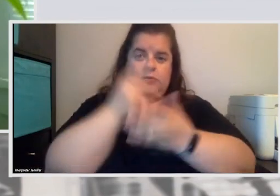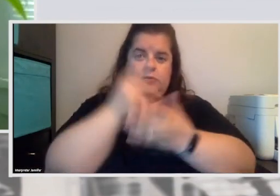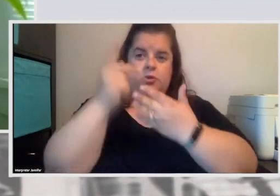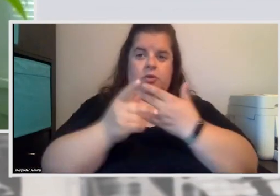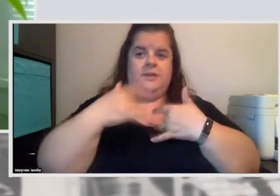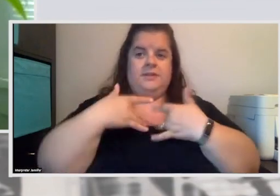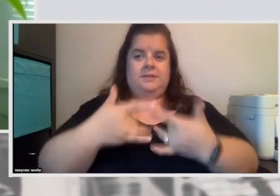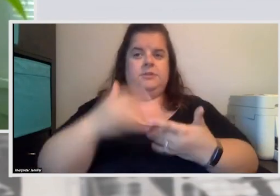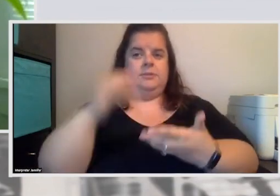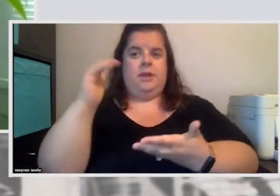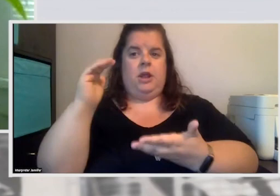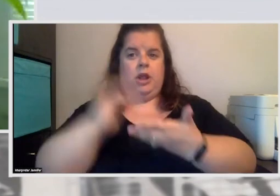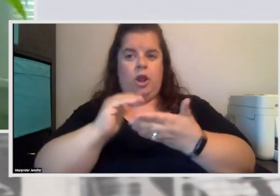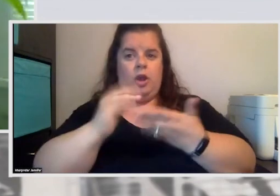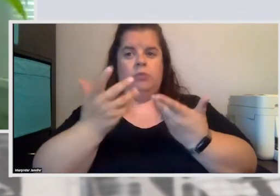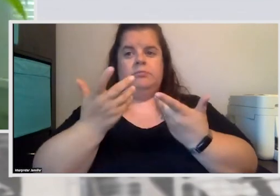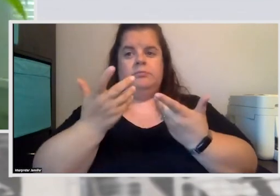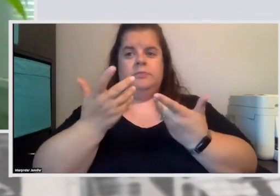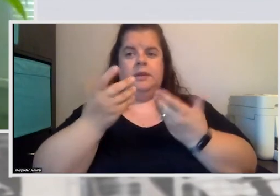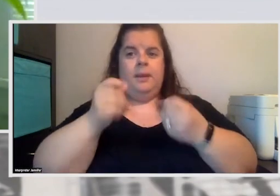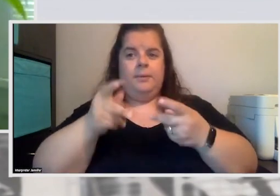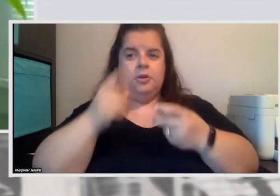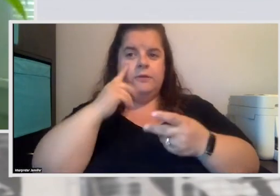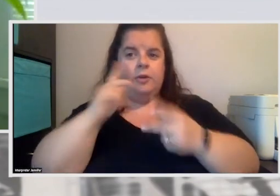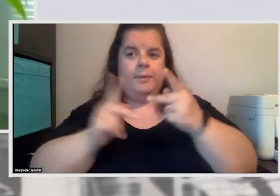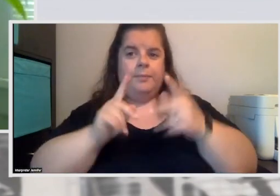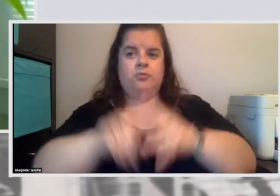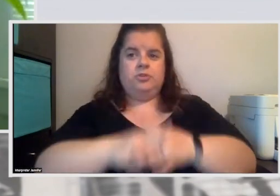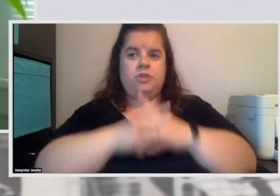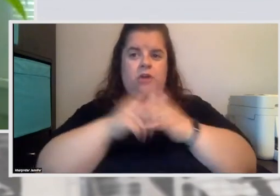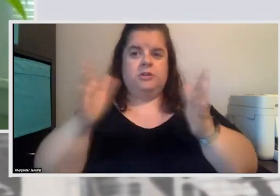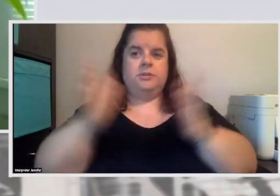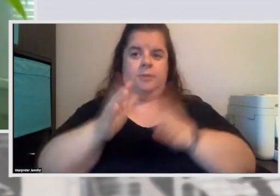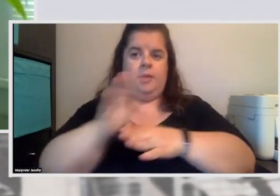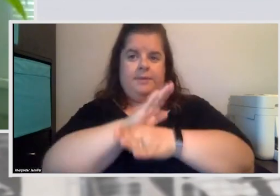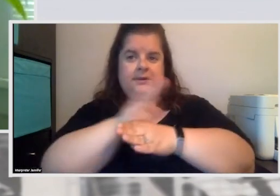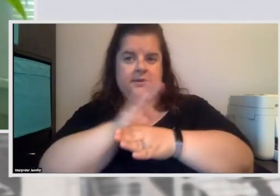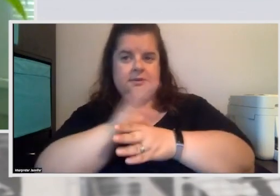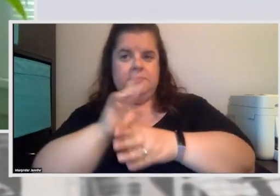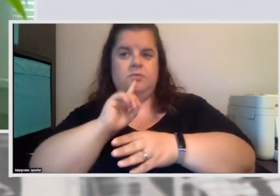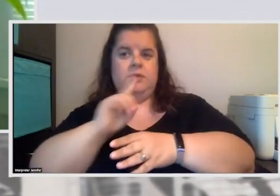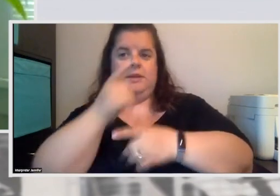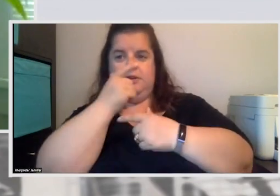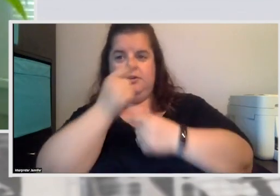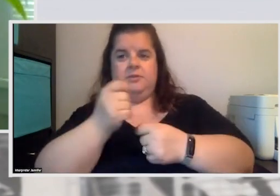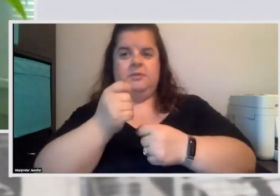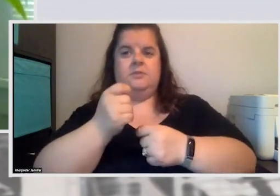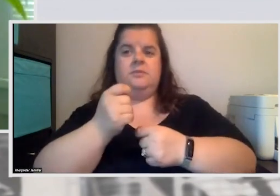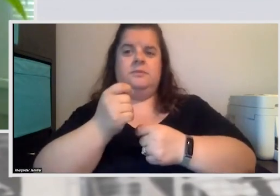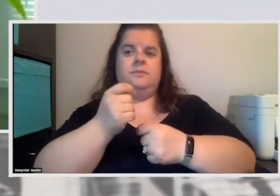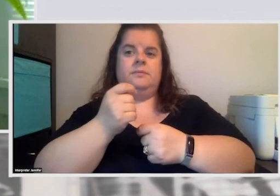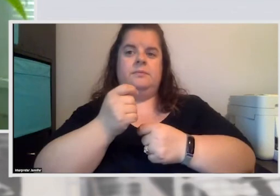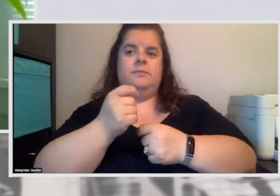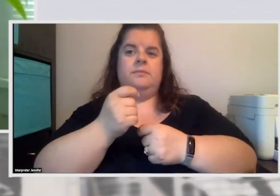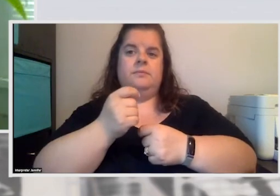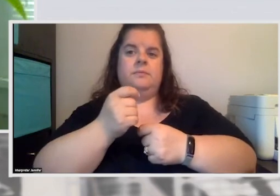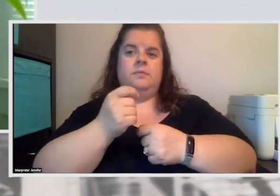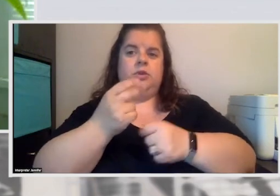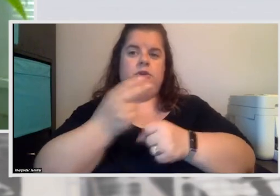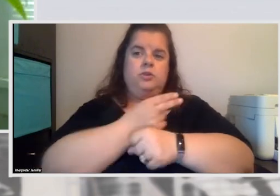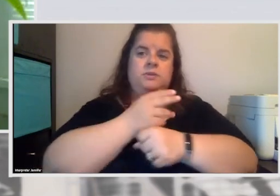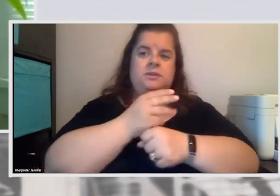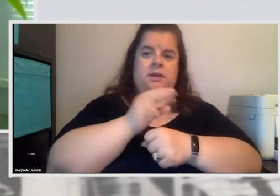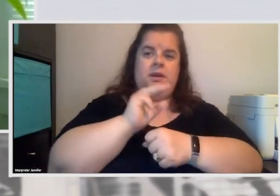barrier opportunity for people to start small businesses as well. They did some really interesting stuff in terms of using mobile devices